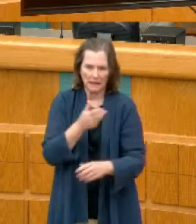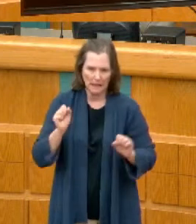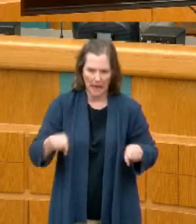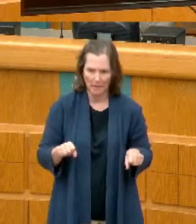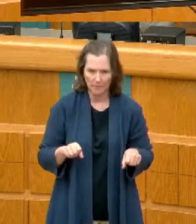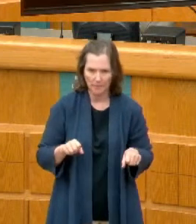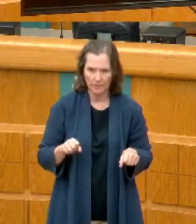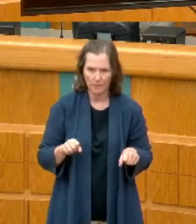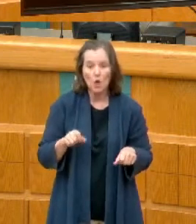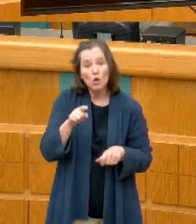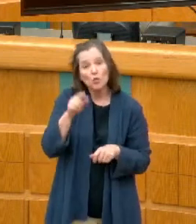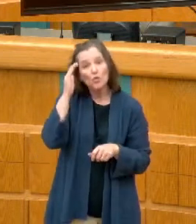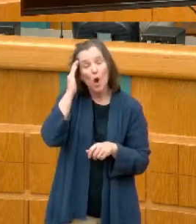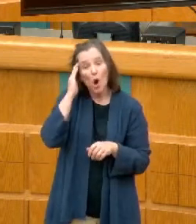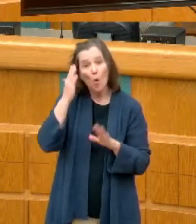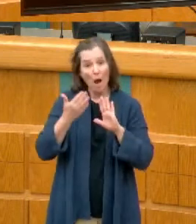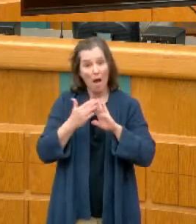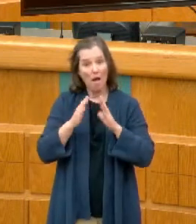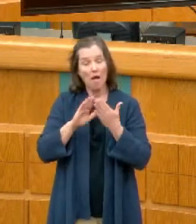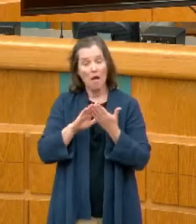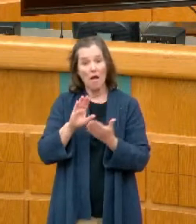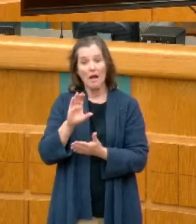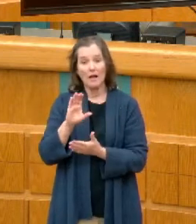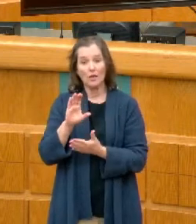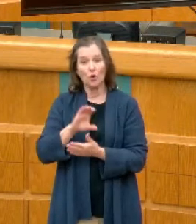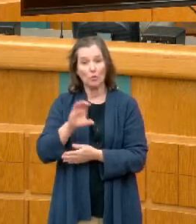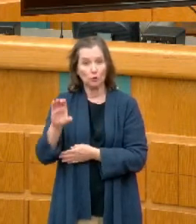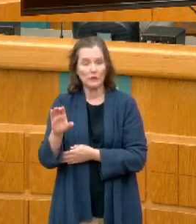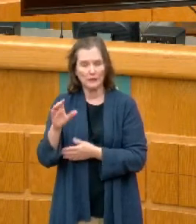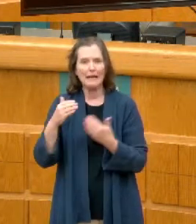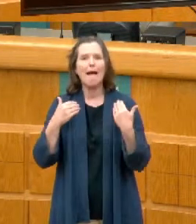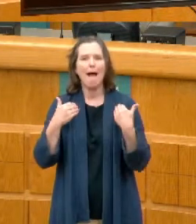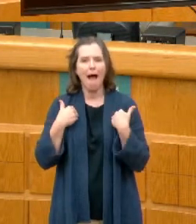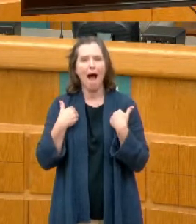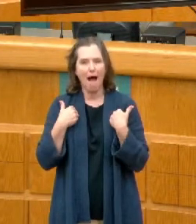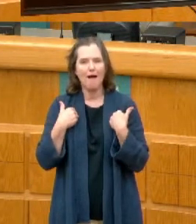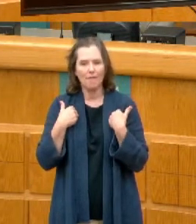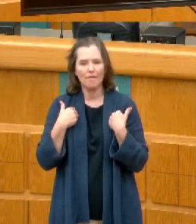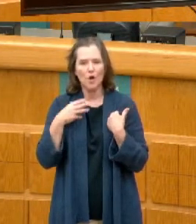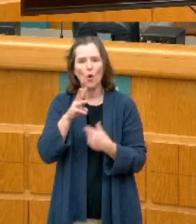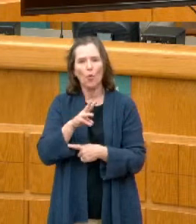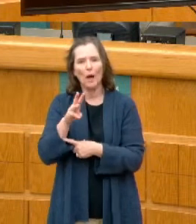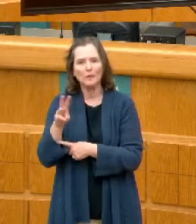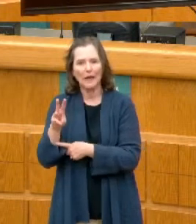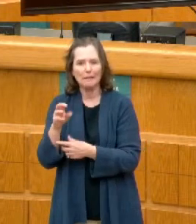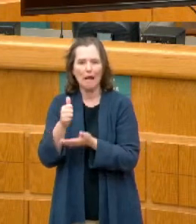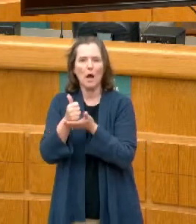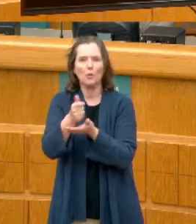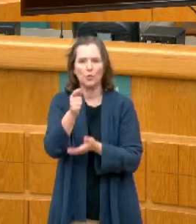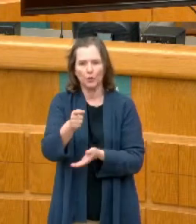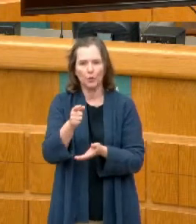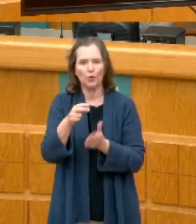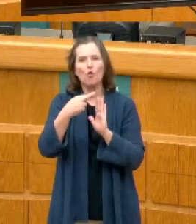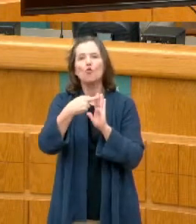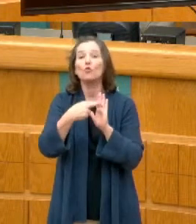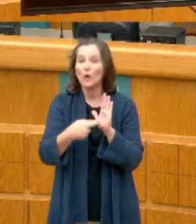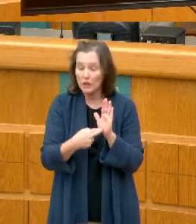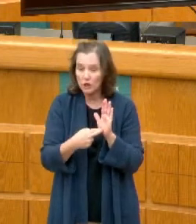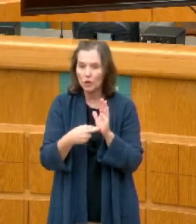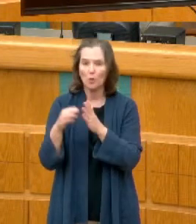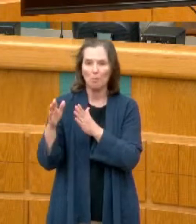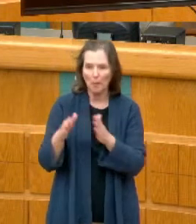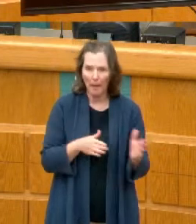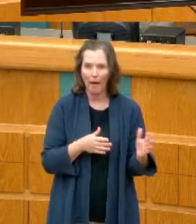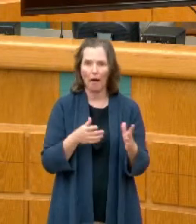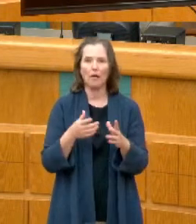great website where you can access a call center as well. The bottom line is we're going to make sure between the city of Corpus Christi,